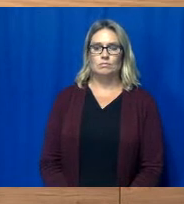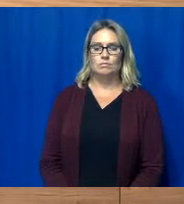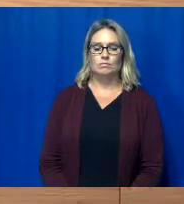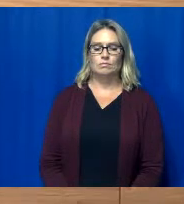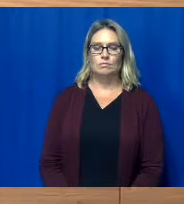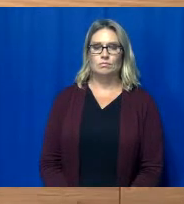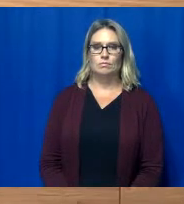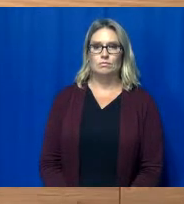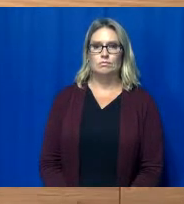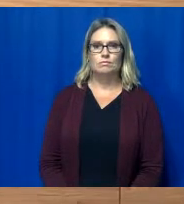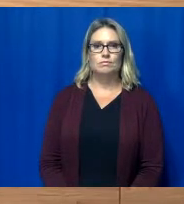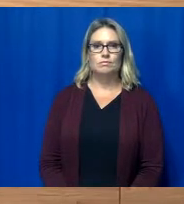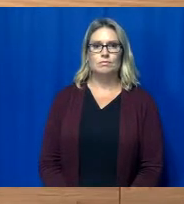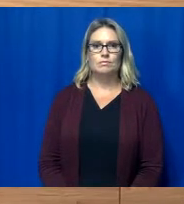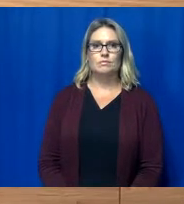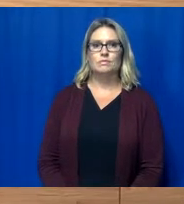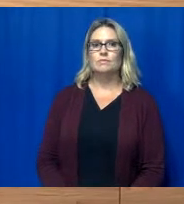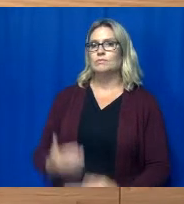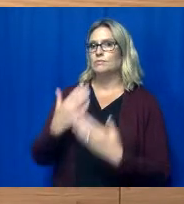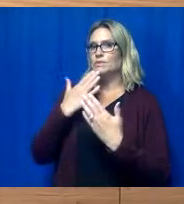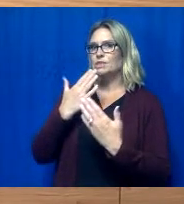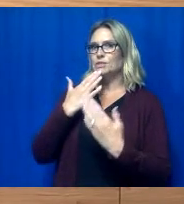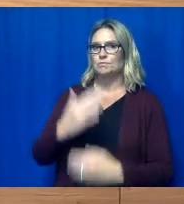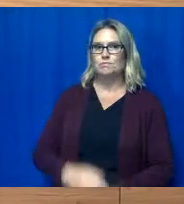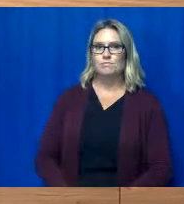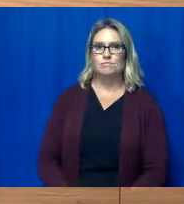Thanks, Fred. We've been sitting here.